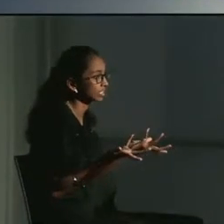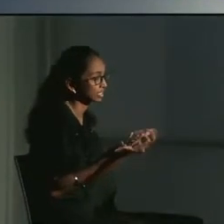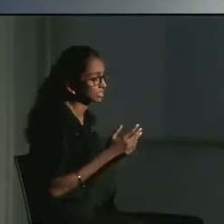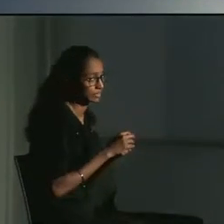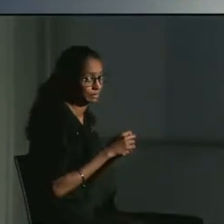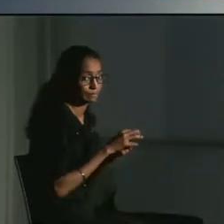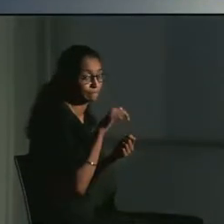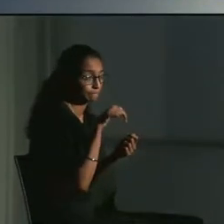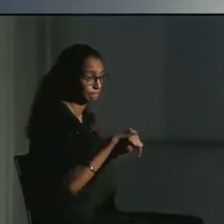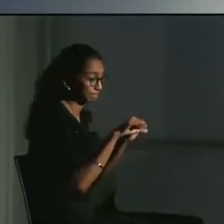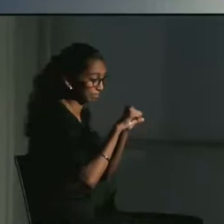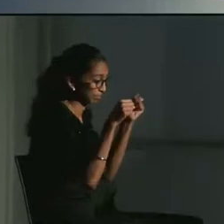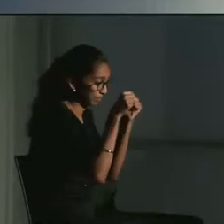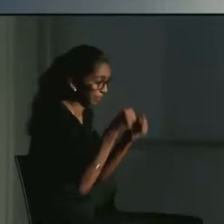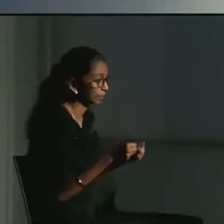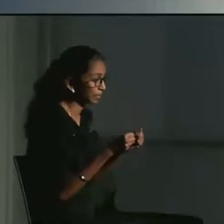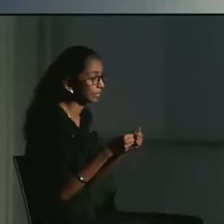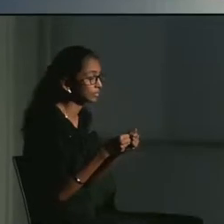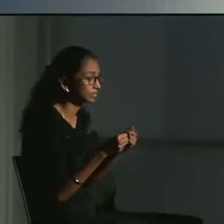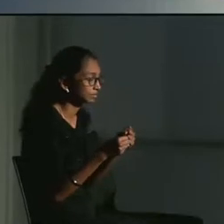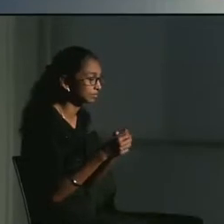the systematic,